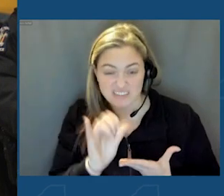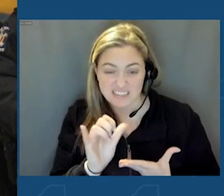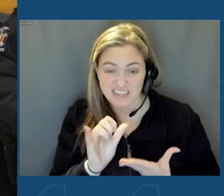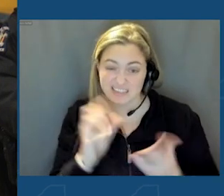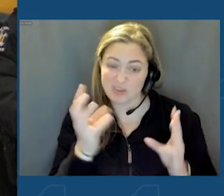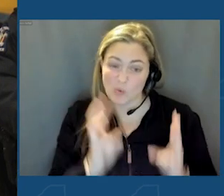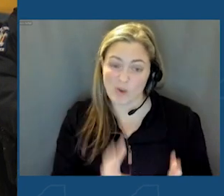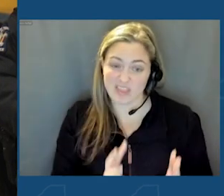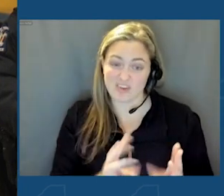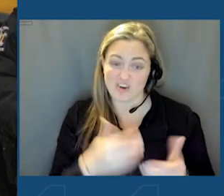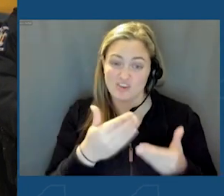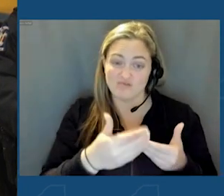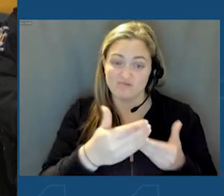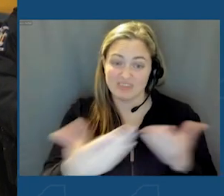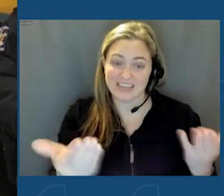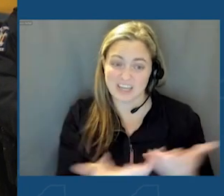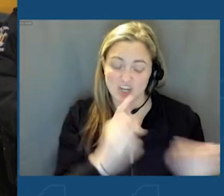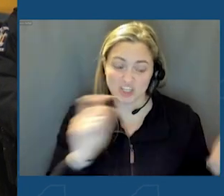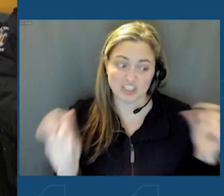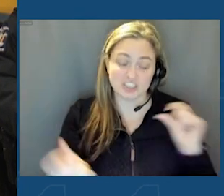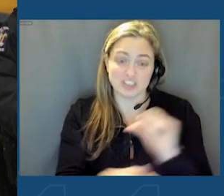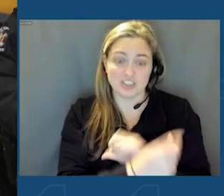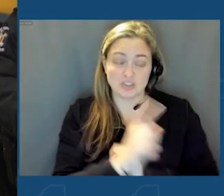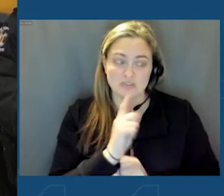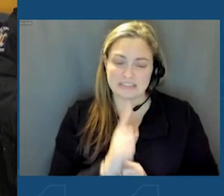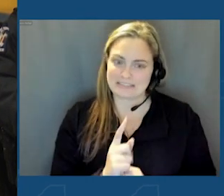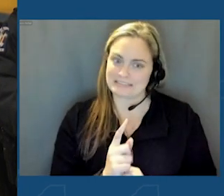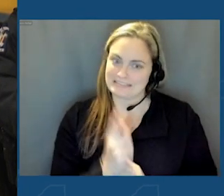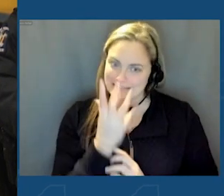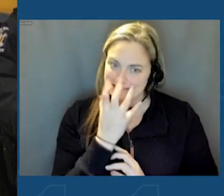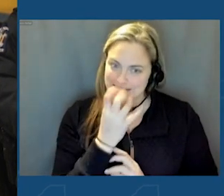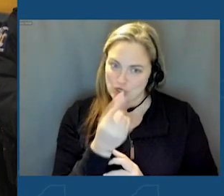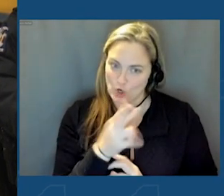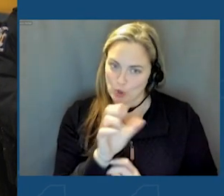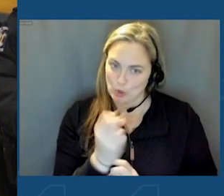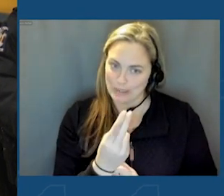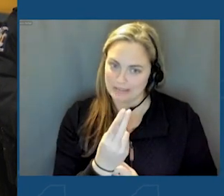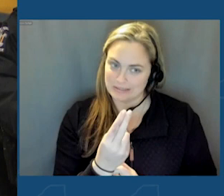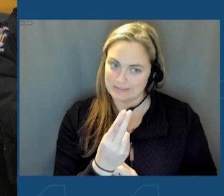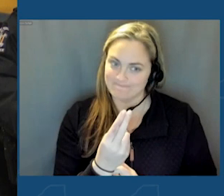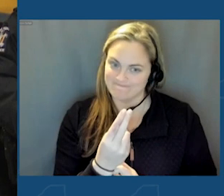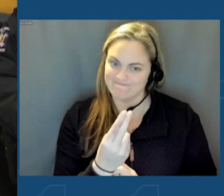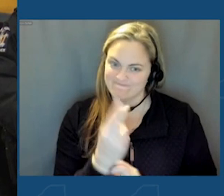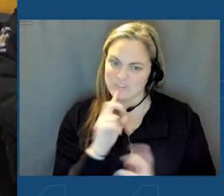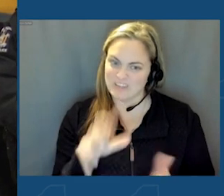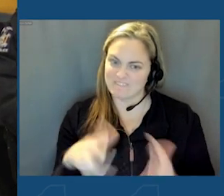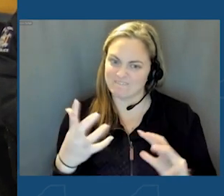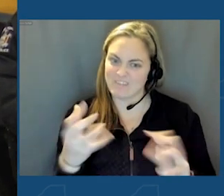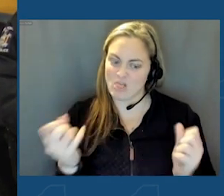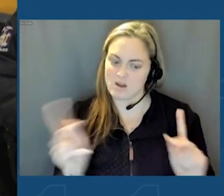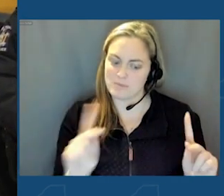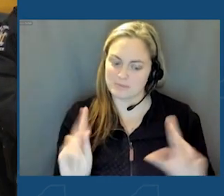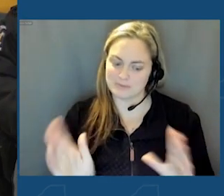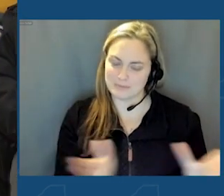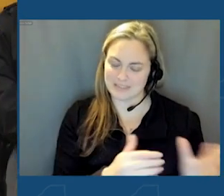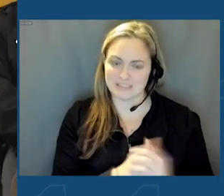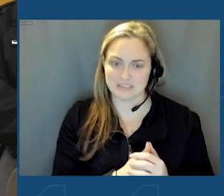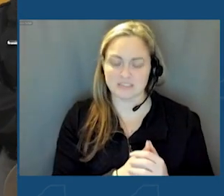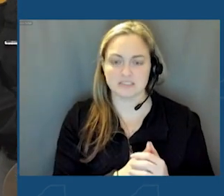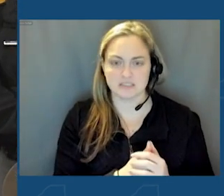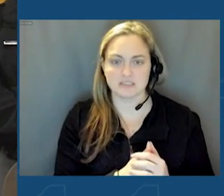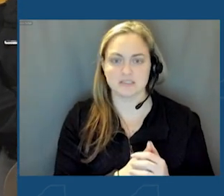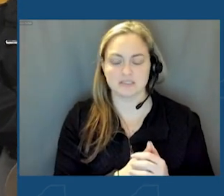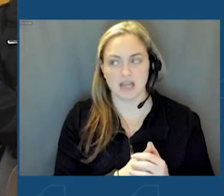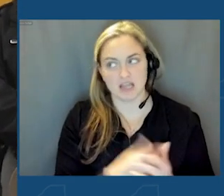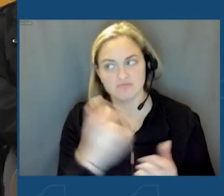weather patterns here have turned into a real Grinch and uh it's really snarling a lot of people's holiday plans and certainly their travel